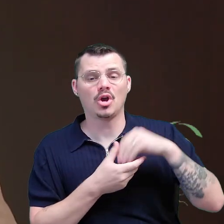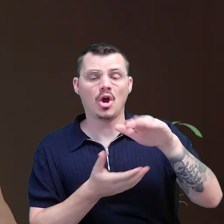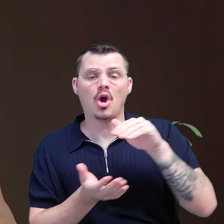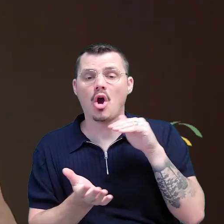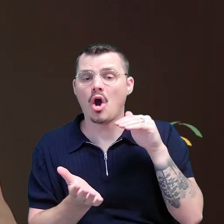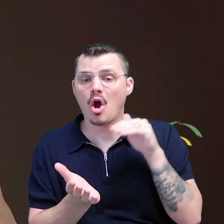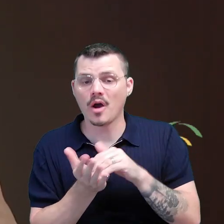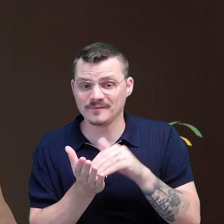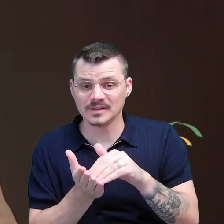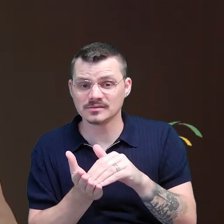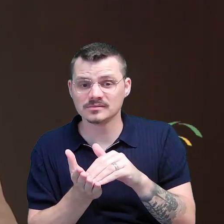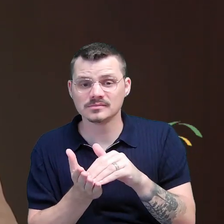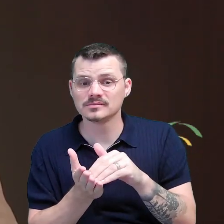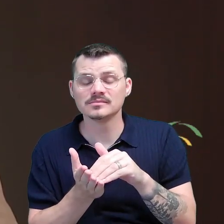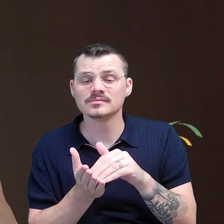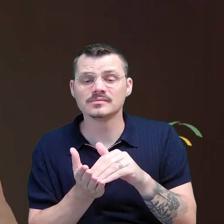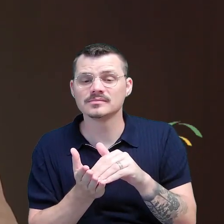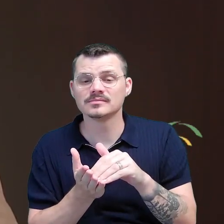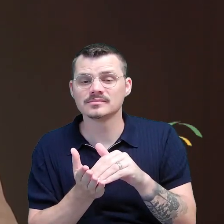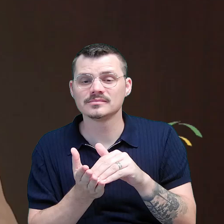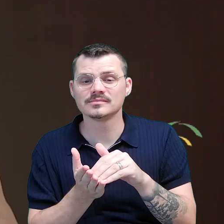often don't